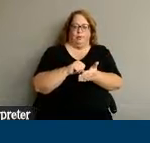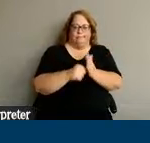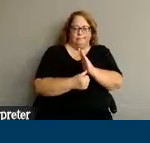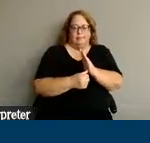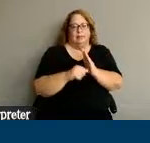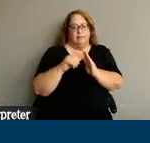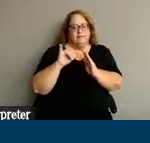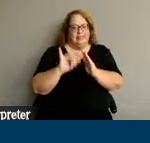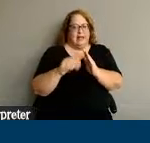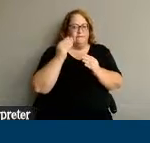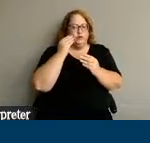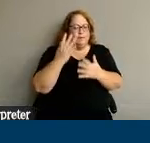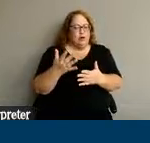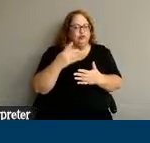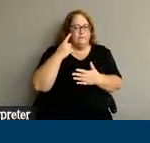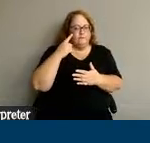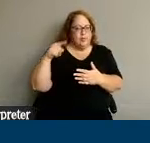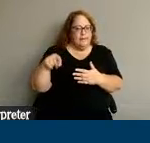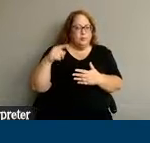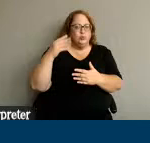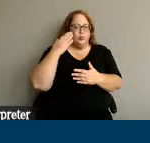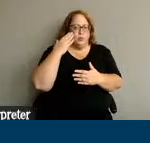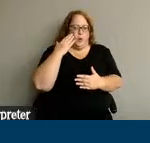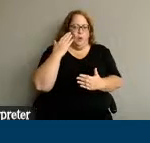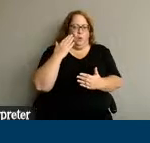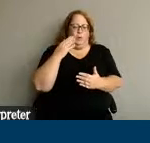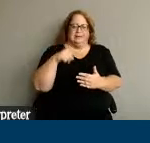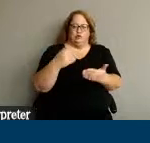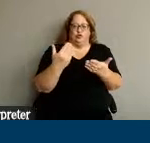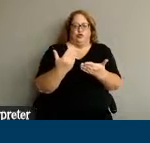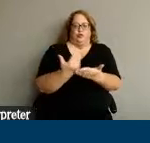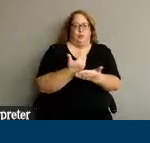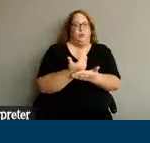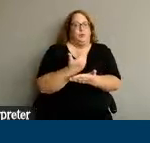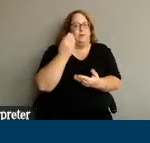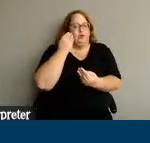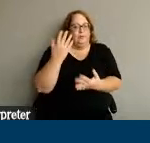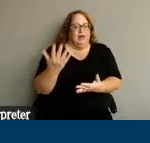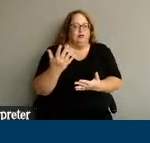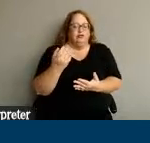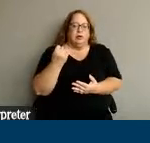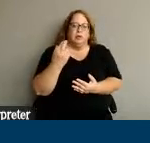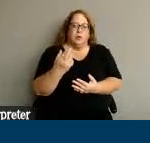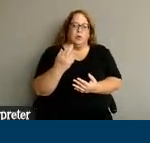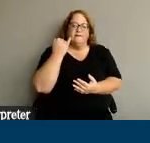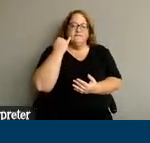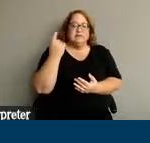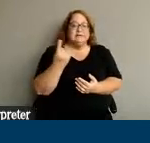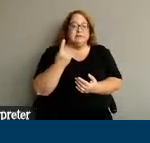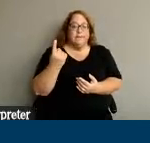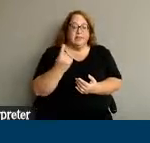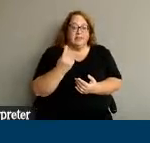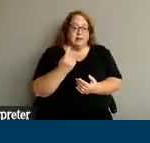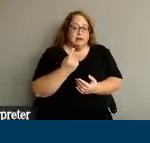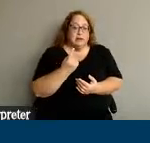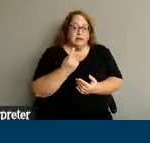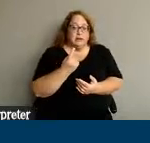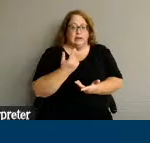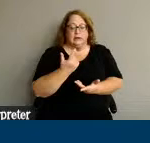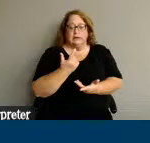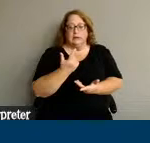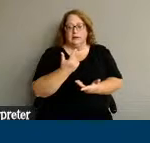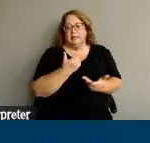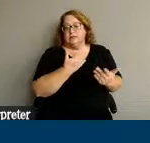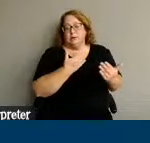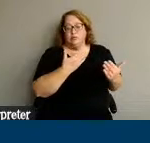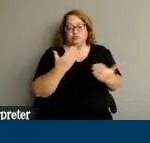that information for them to clearly know that this is new information, or if it's something that has been brought